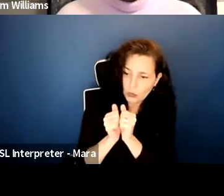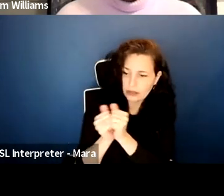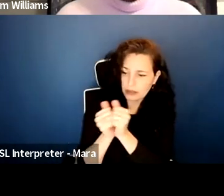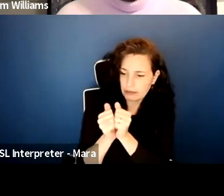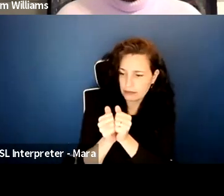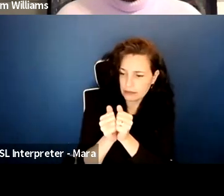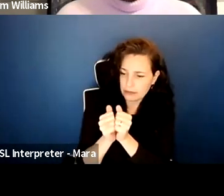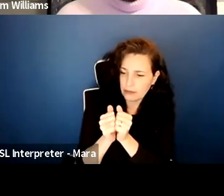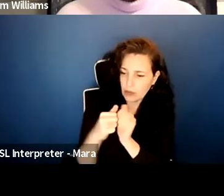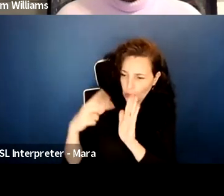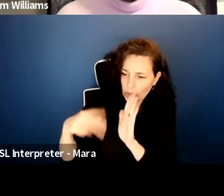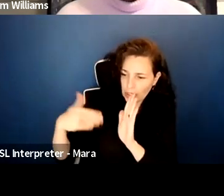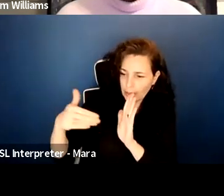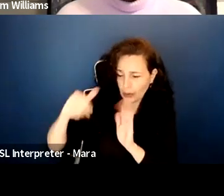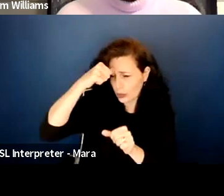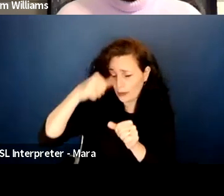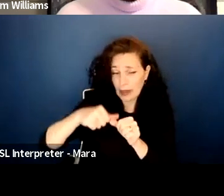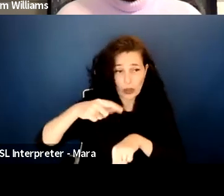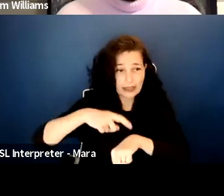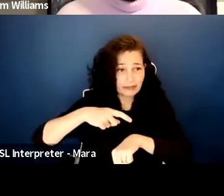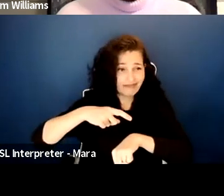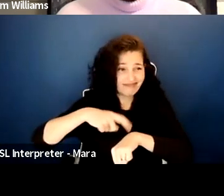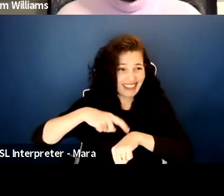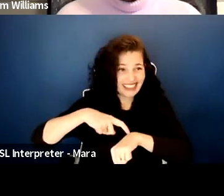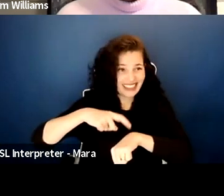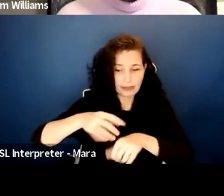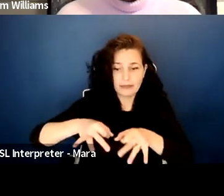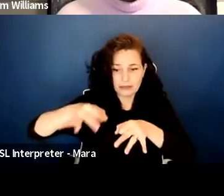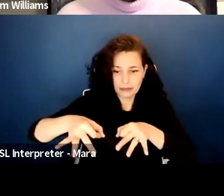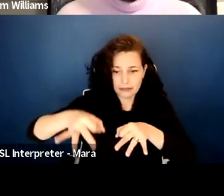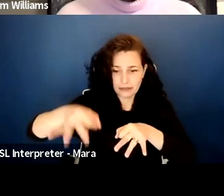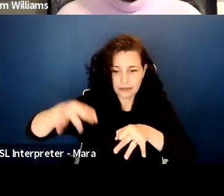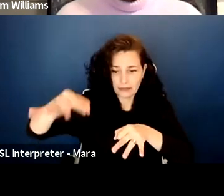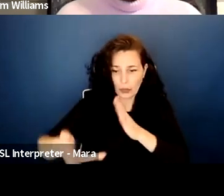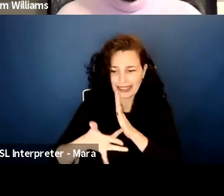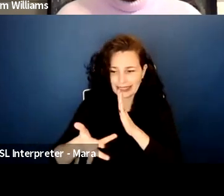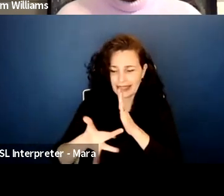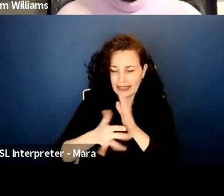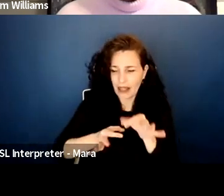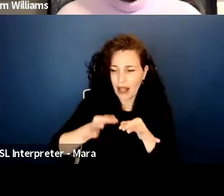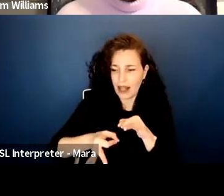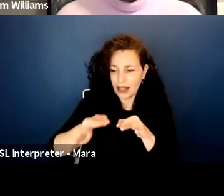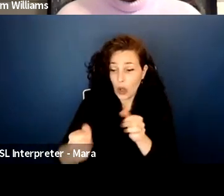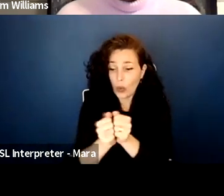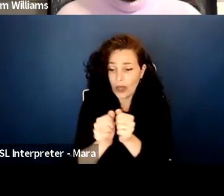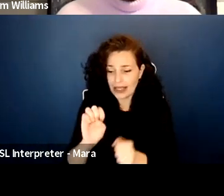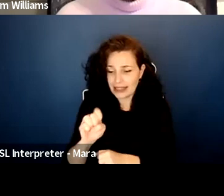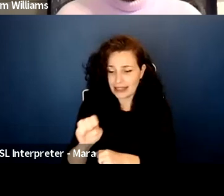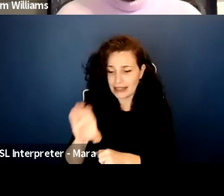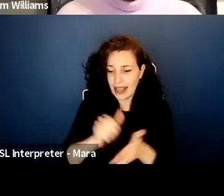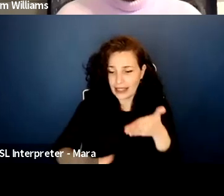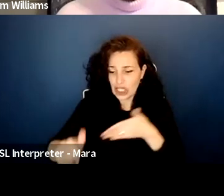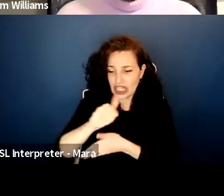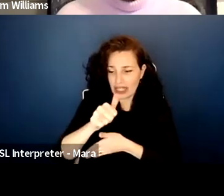there's a lag. So when we have executives on, I want to make sure there is no lag, that if they've got a